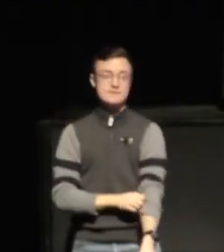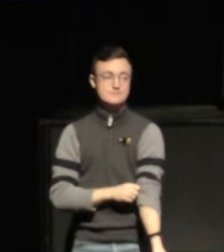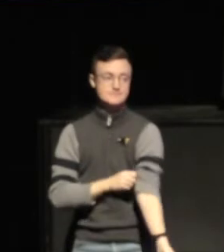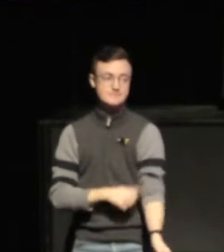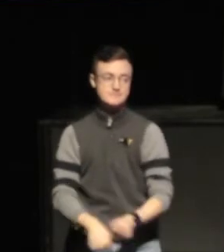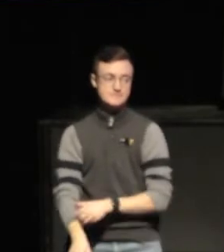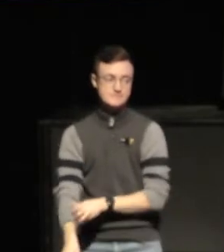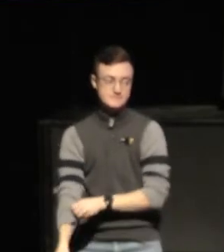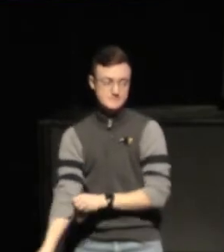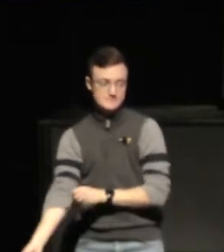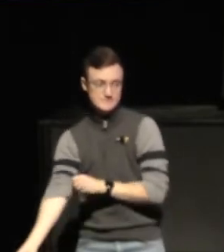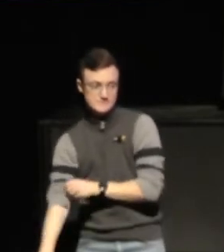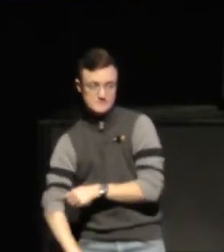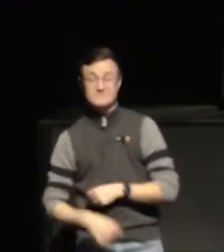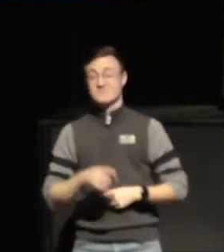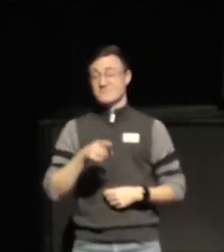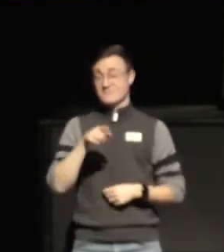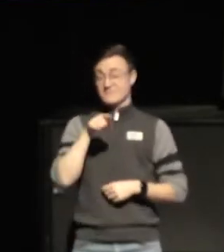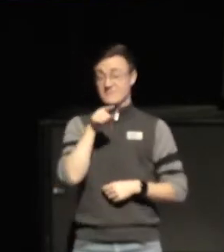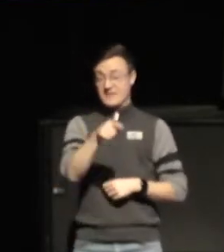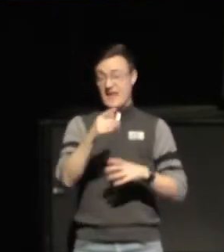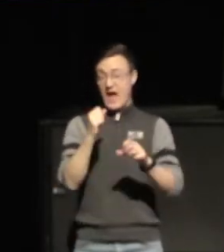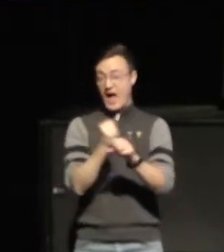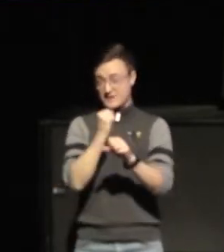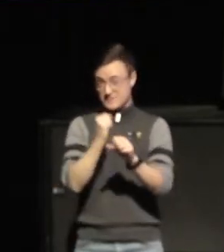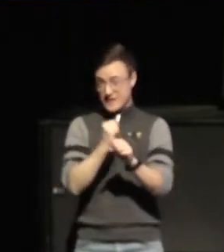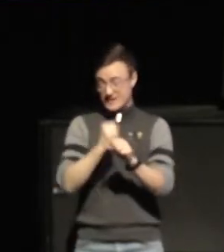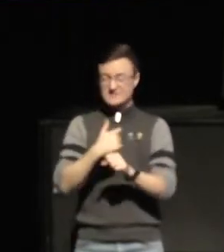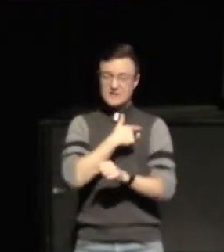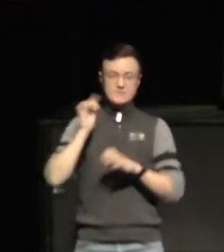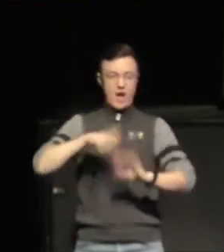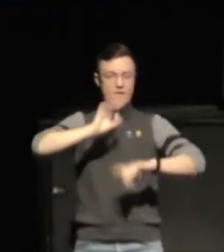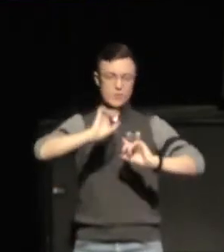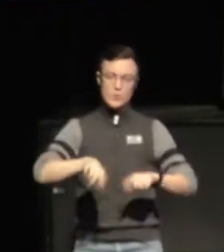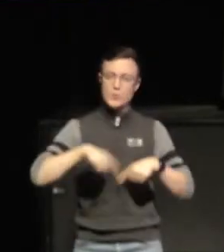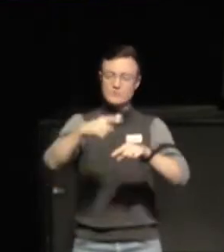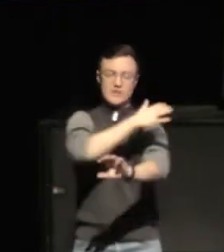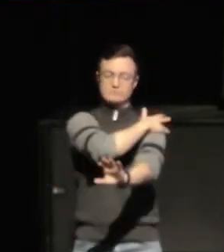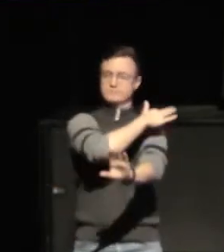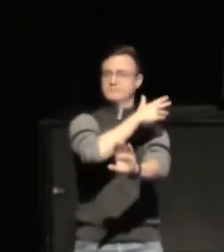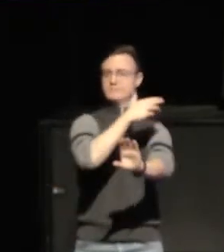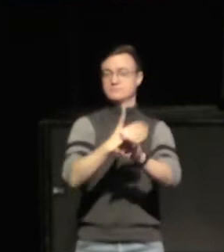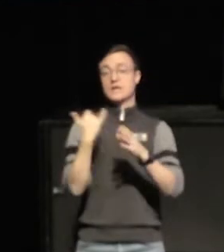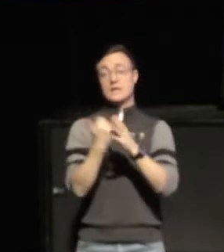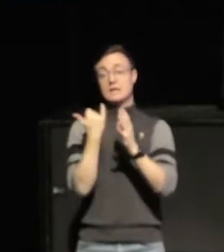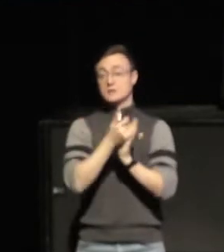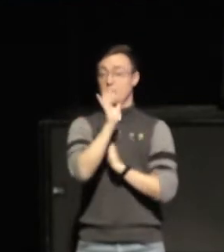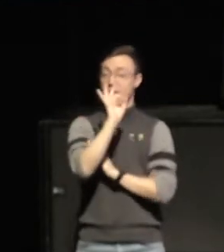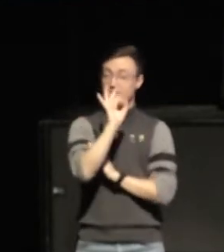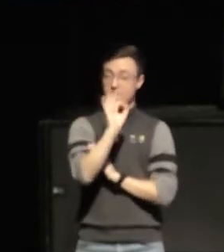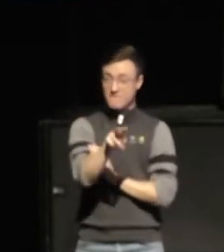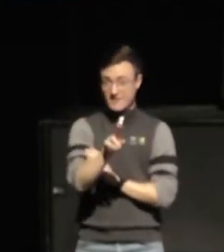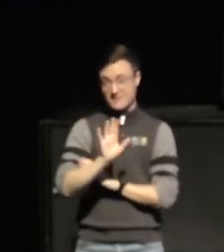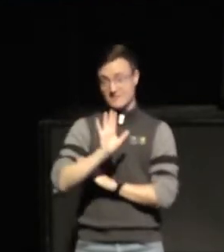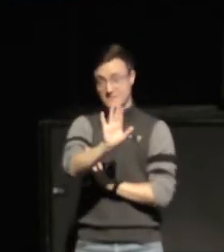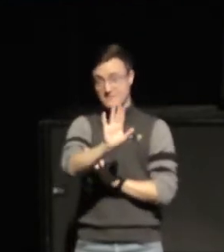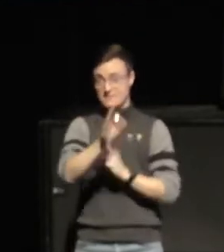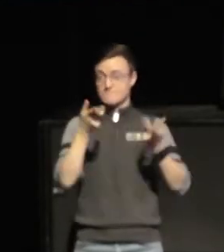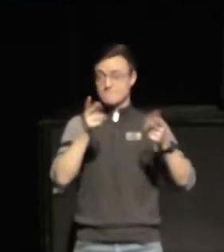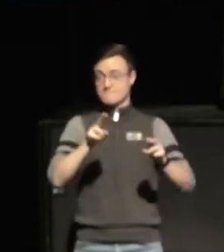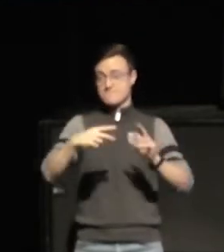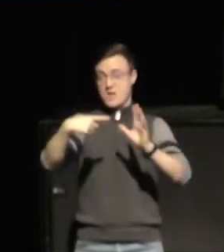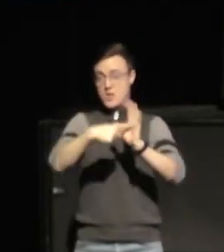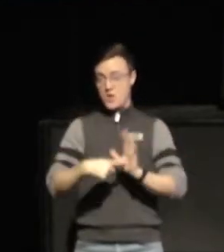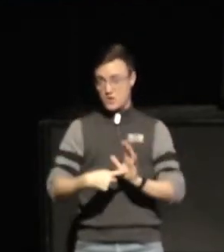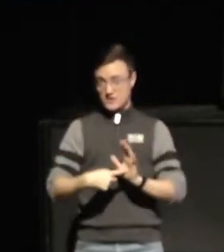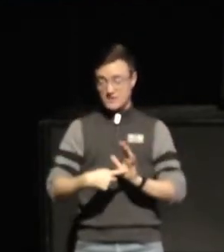This framework has been well developed, both within the United Nations human rights system. So we have the International Covenant